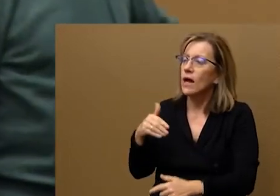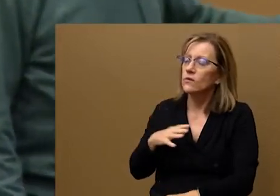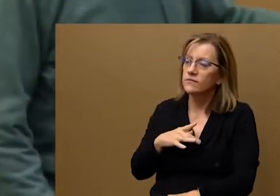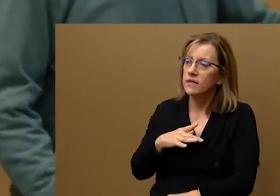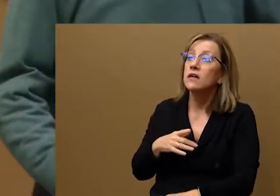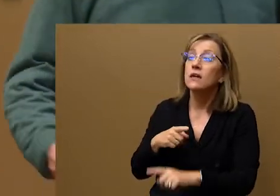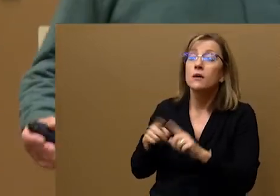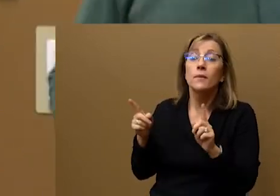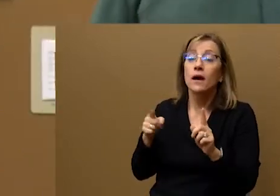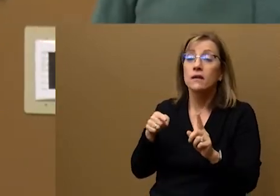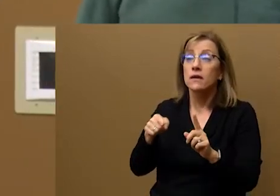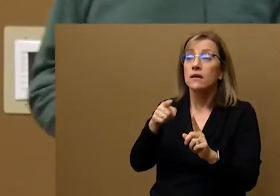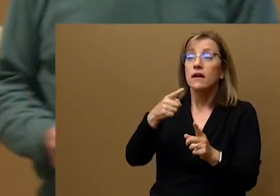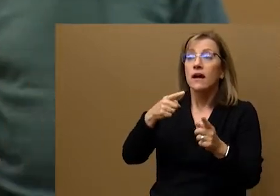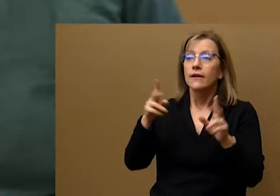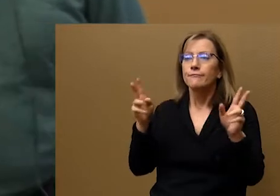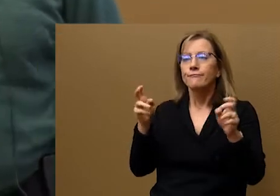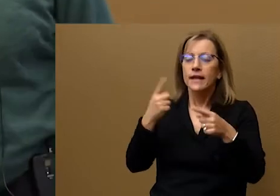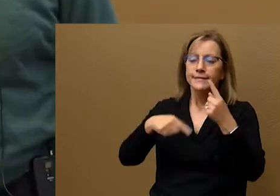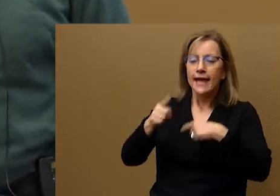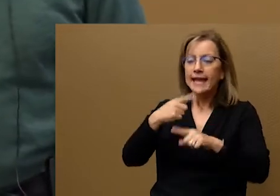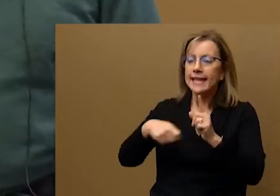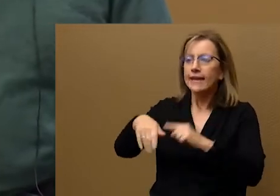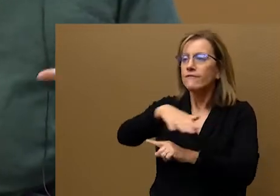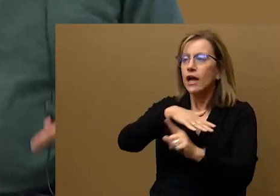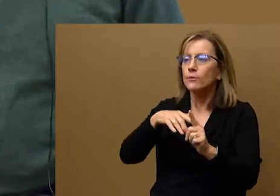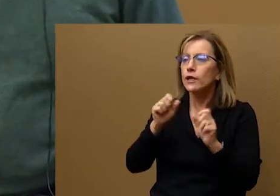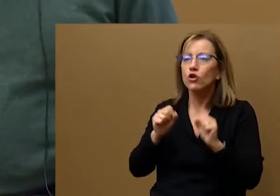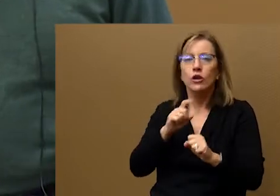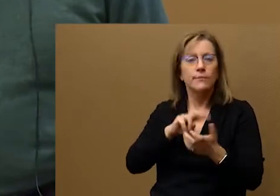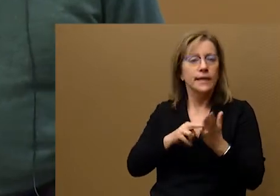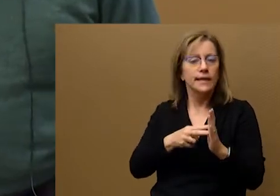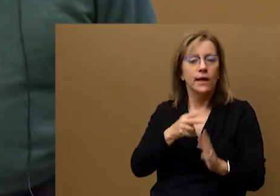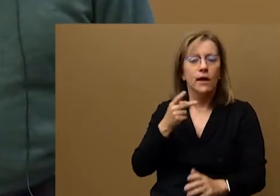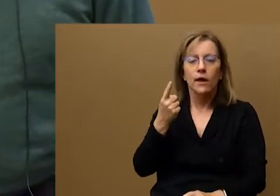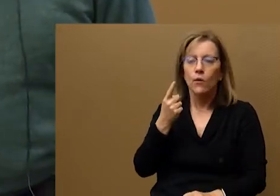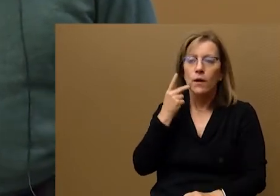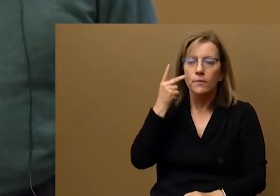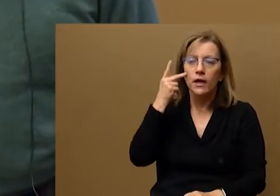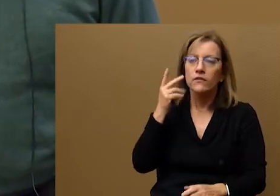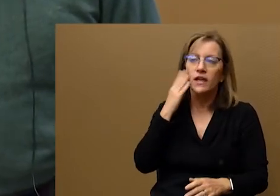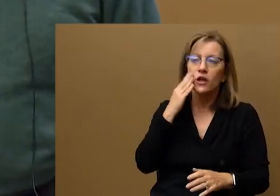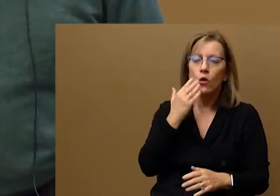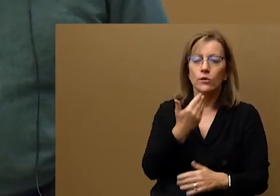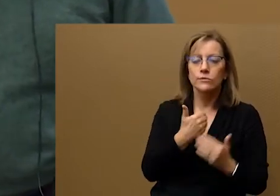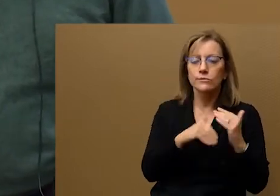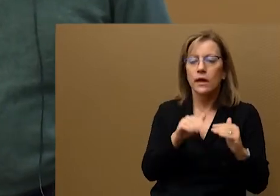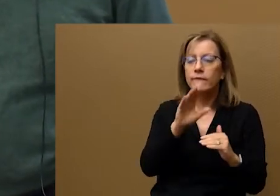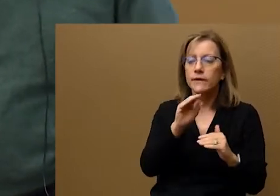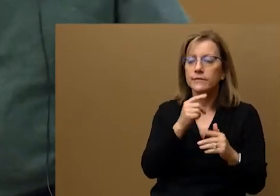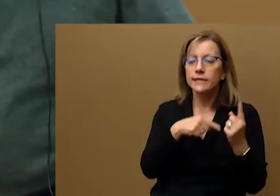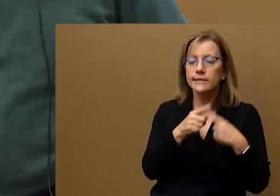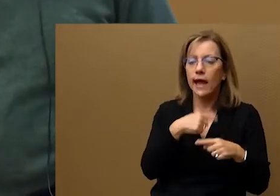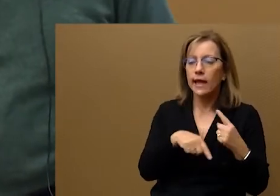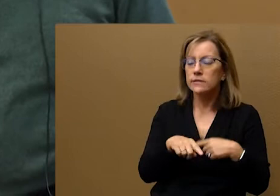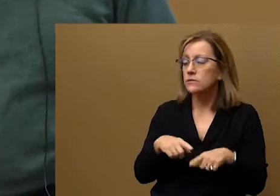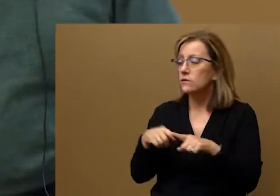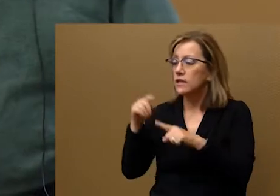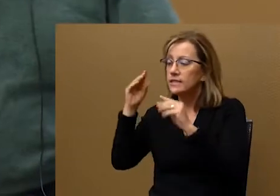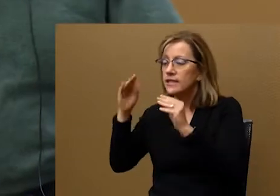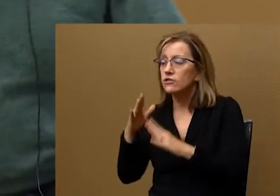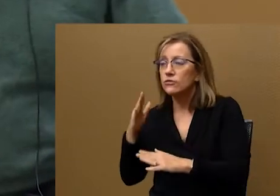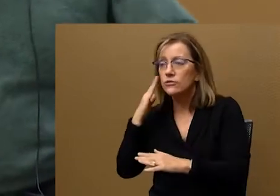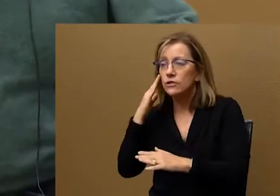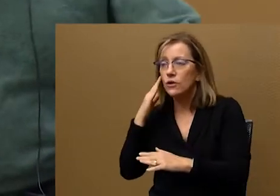But a signing environment can be a parent with a 10 to 50 signs, or a teacher that much,